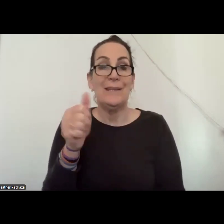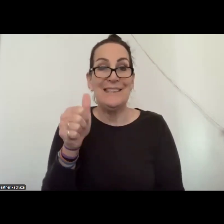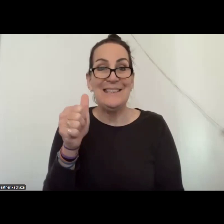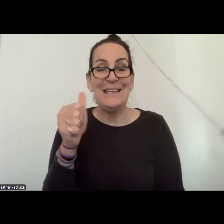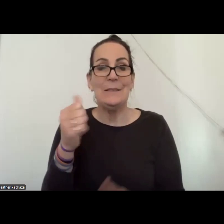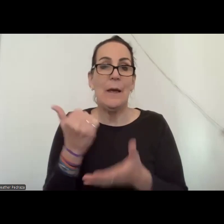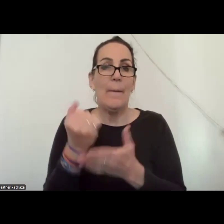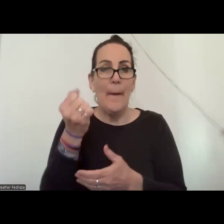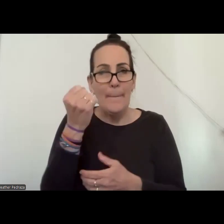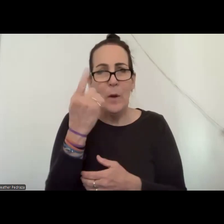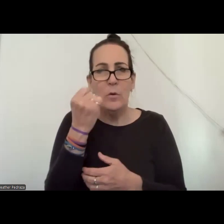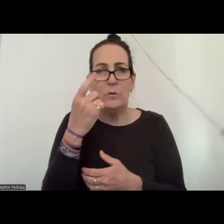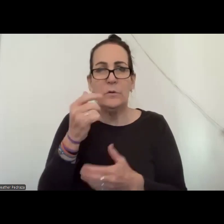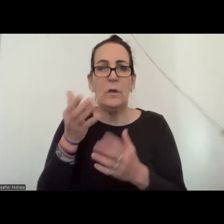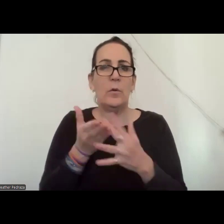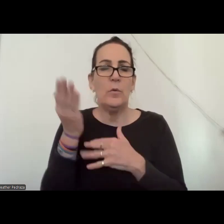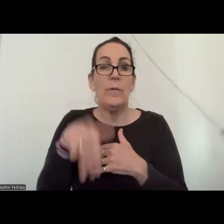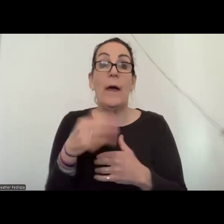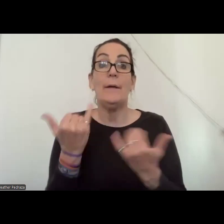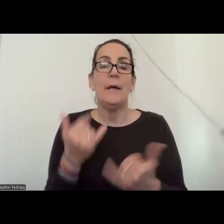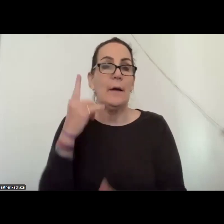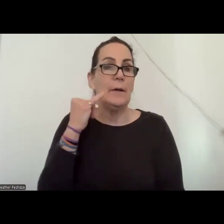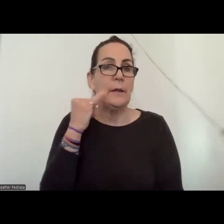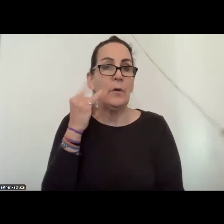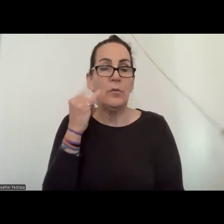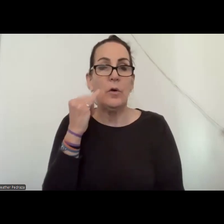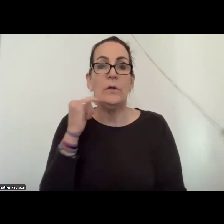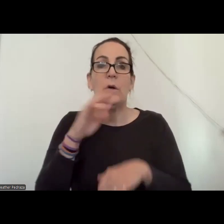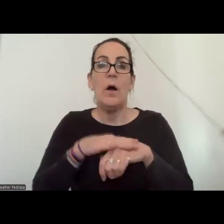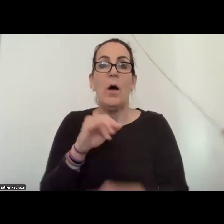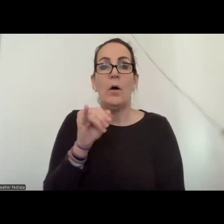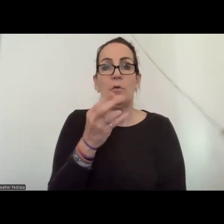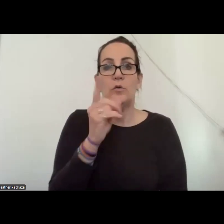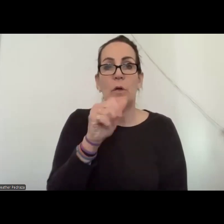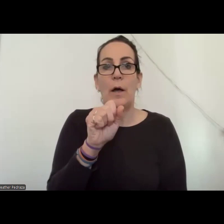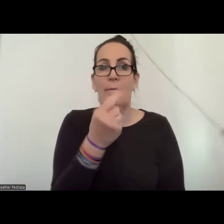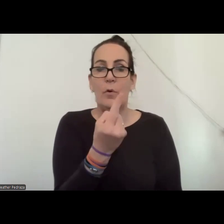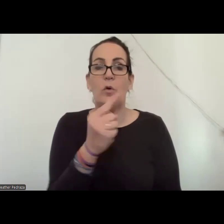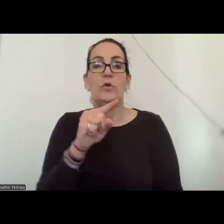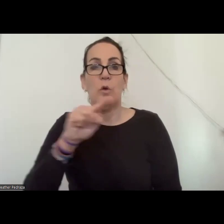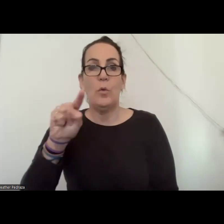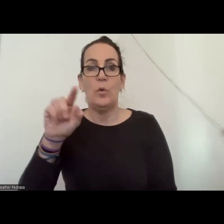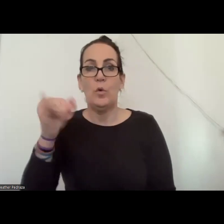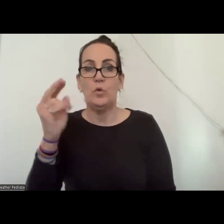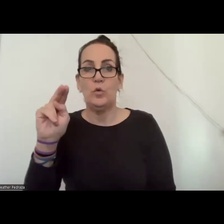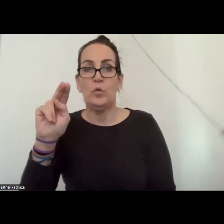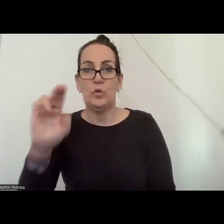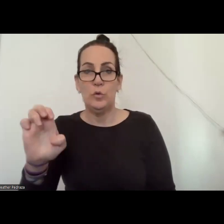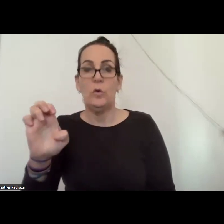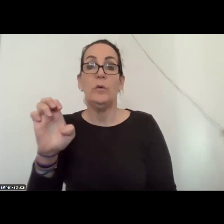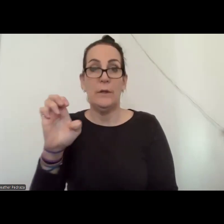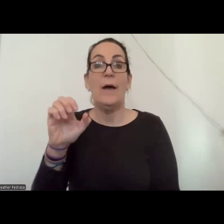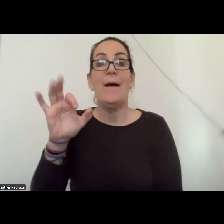process. California is on a July 1 through June 30 fiscal year, and we need to have an approved budget